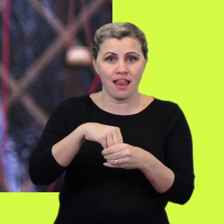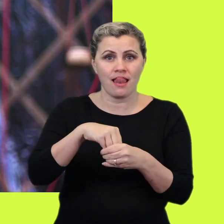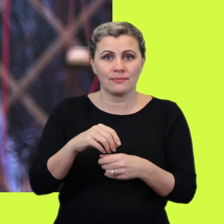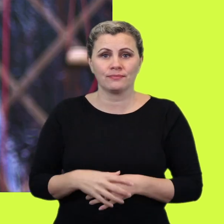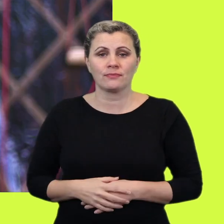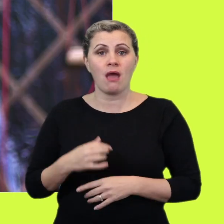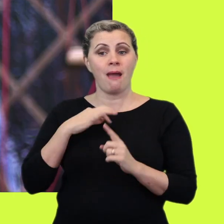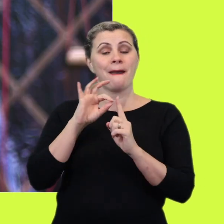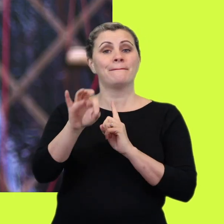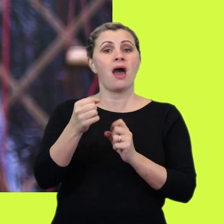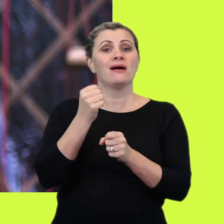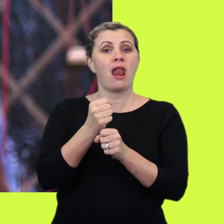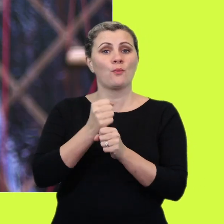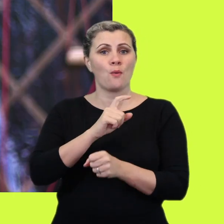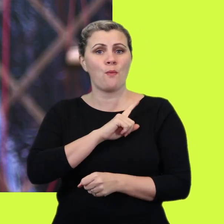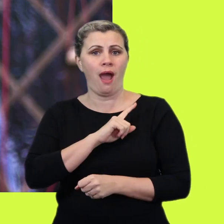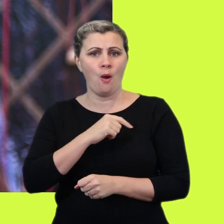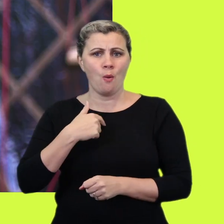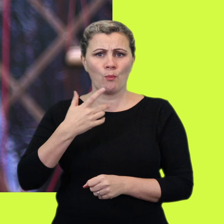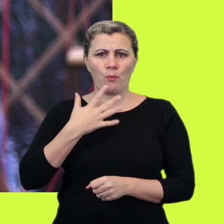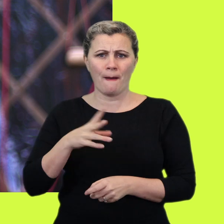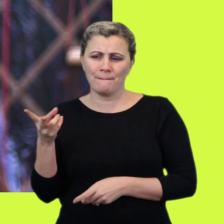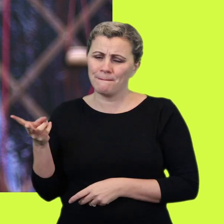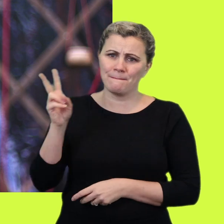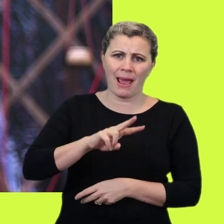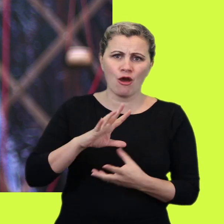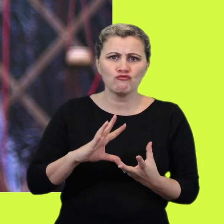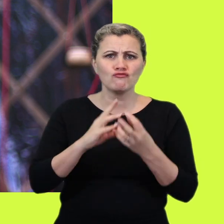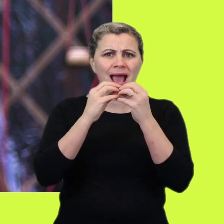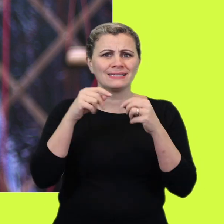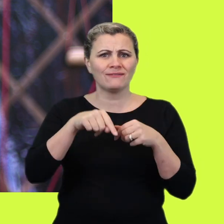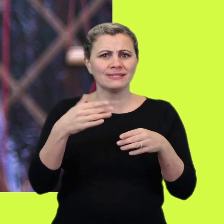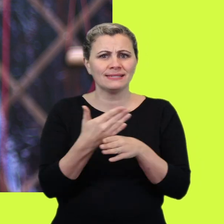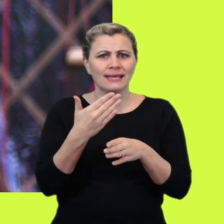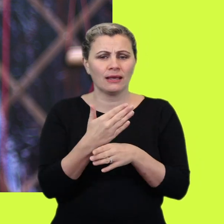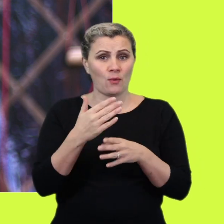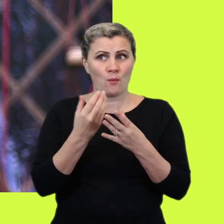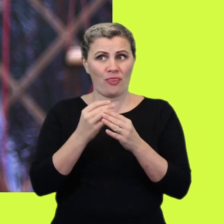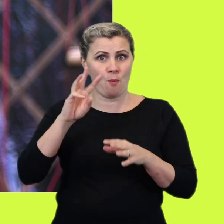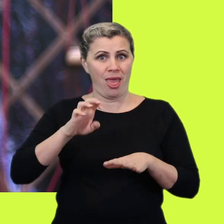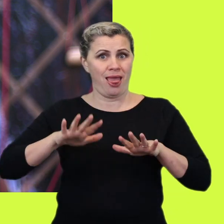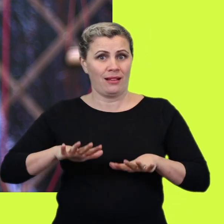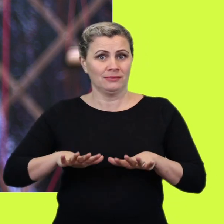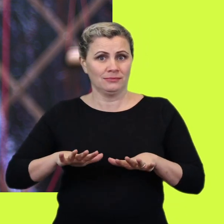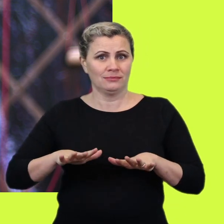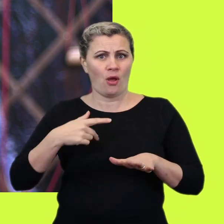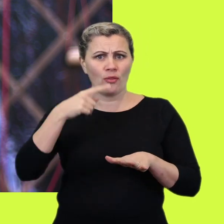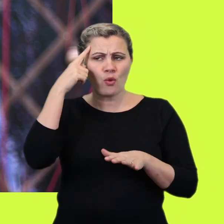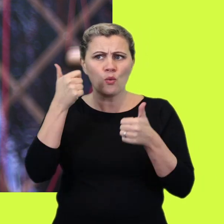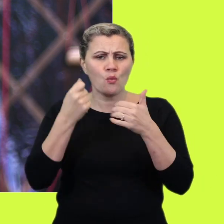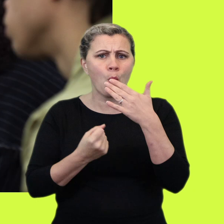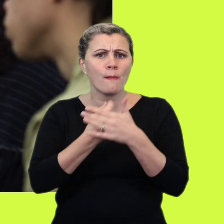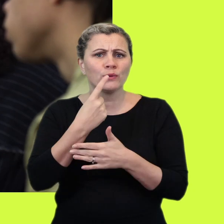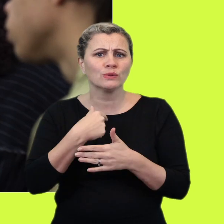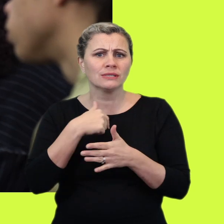So I applied to GALWAD because I really wanted to get back into the creative sector, especially within Wales. I thought it would be an amazing opportunity to